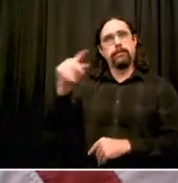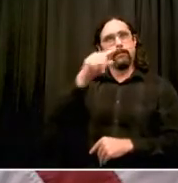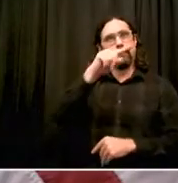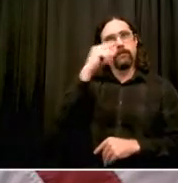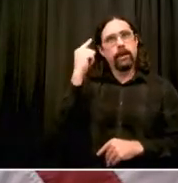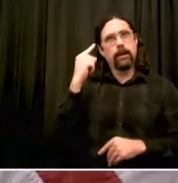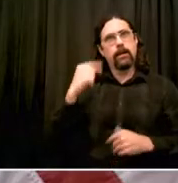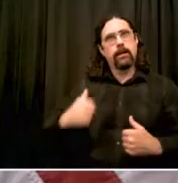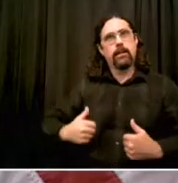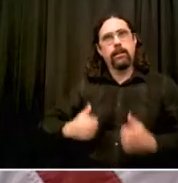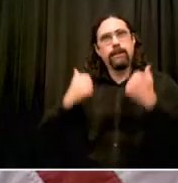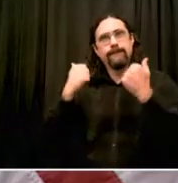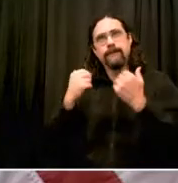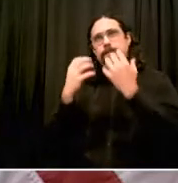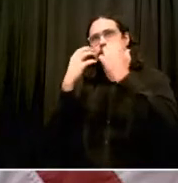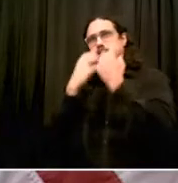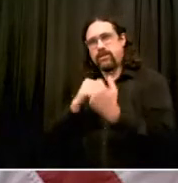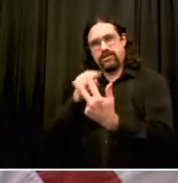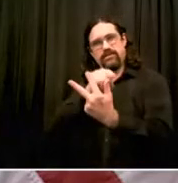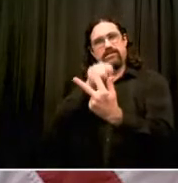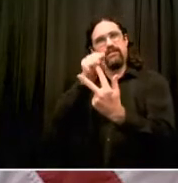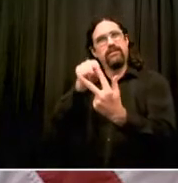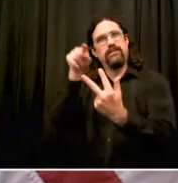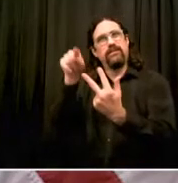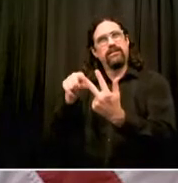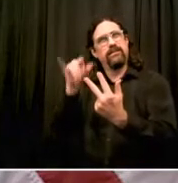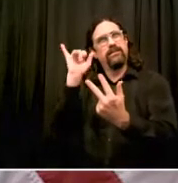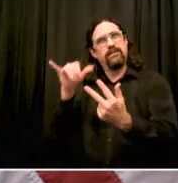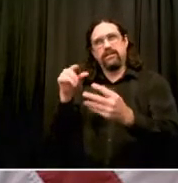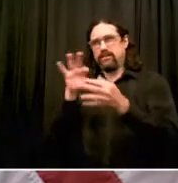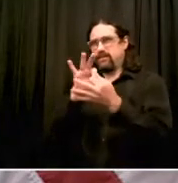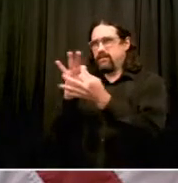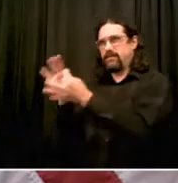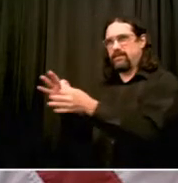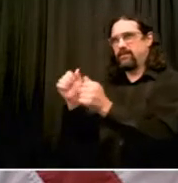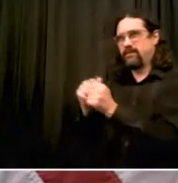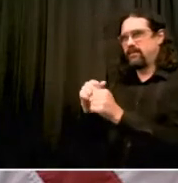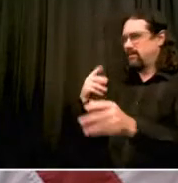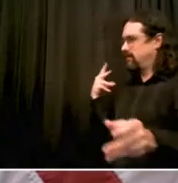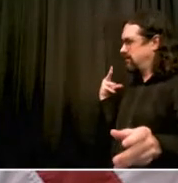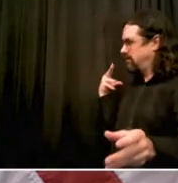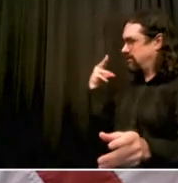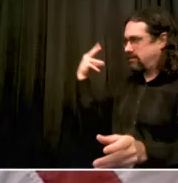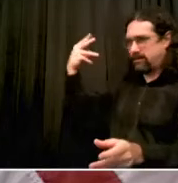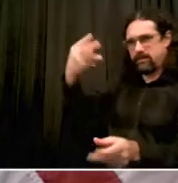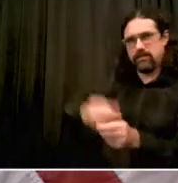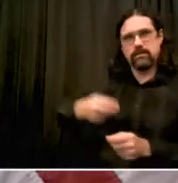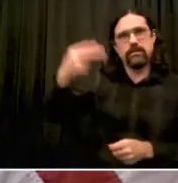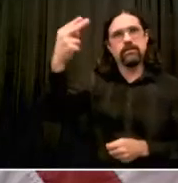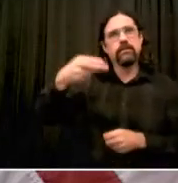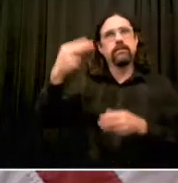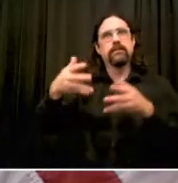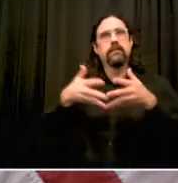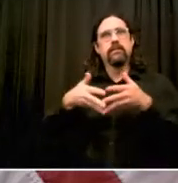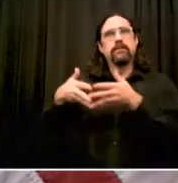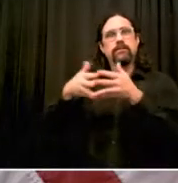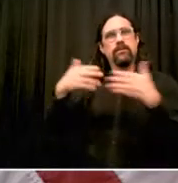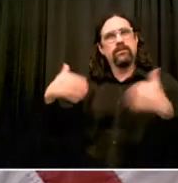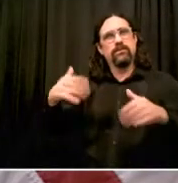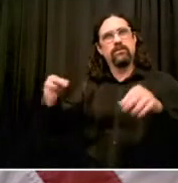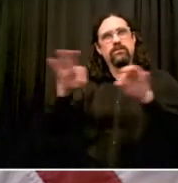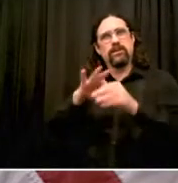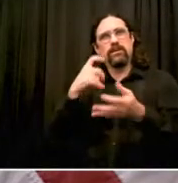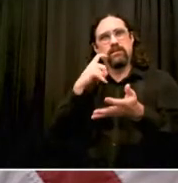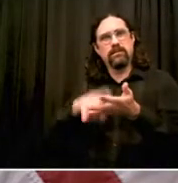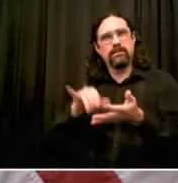I'm not agreeing or disagreeing. I just asked if you were going to answer those groups. They say that the First Amendment mandates that the